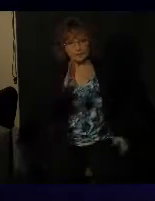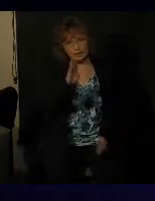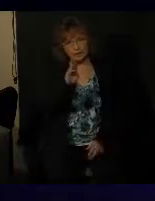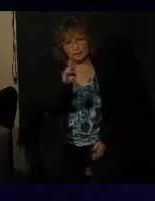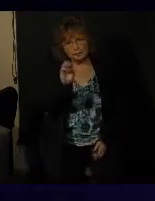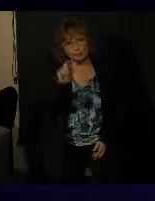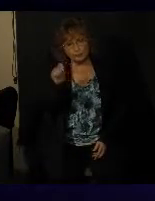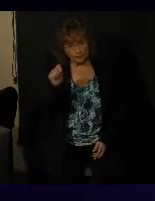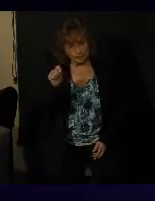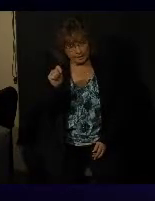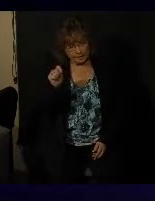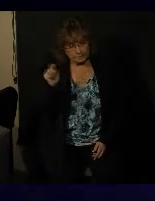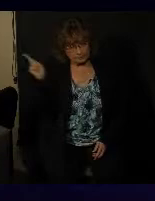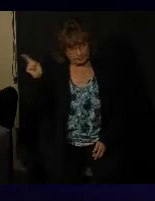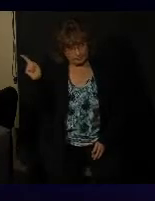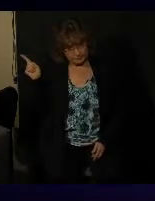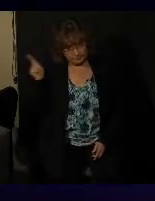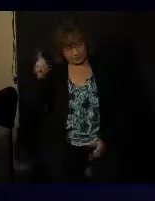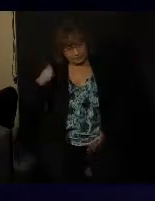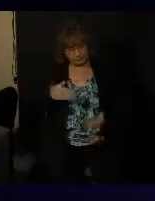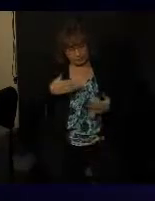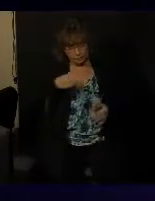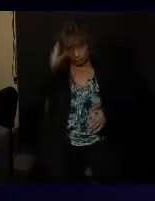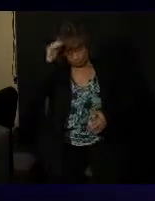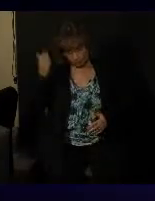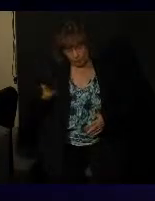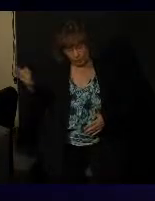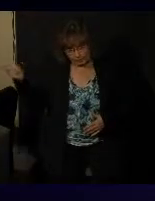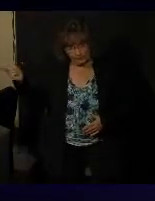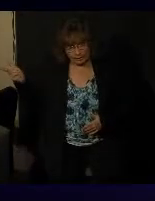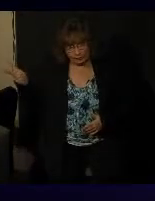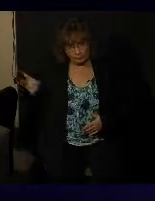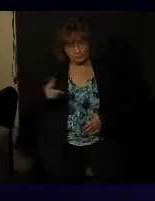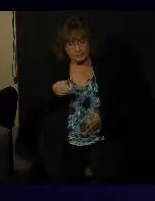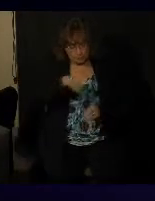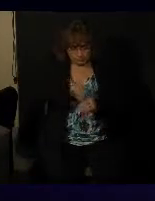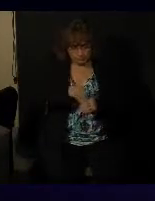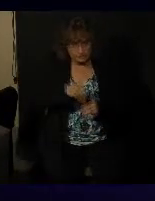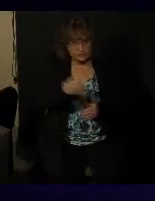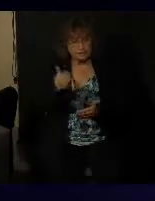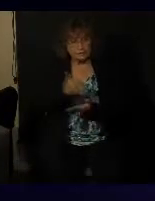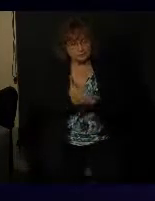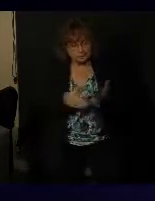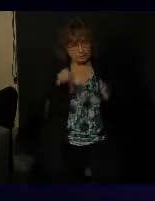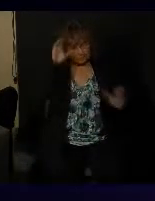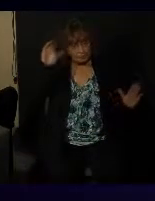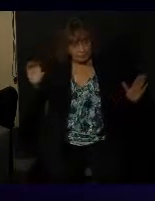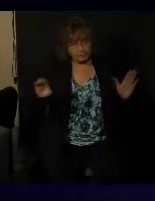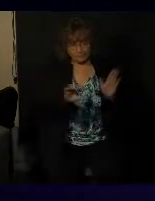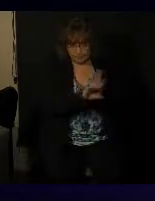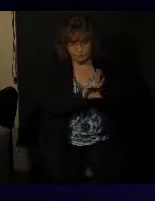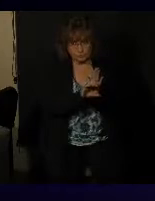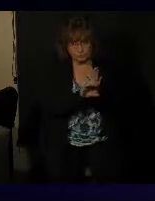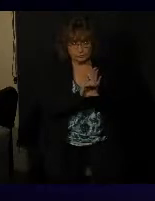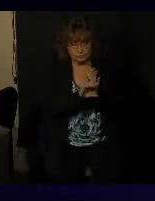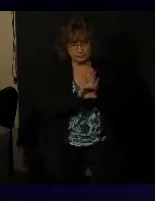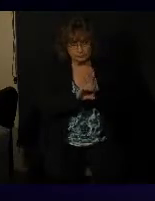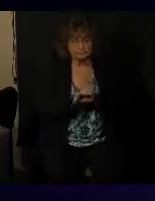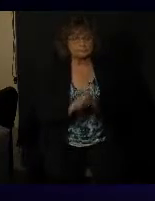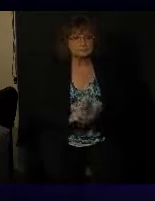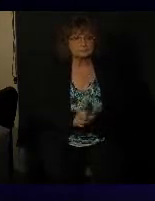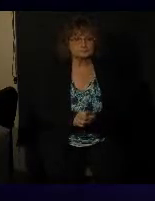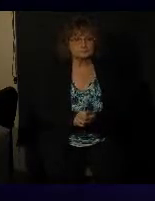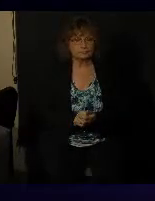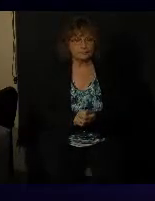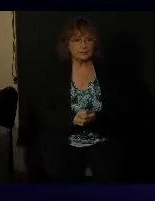those pictures. Brett took some of those pictures that you saw along with the other students. So that was their take on a day in the